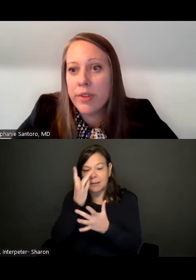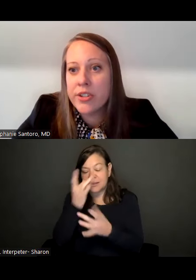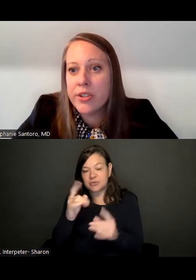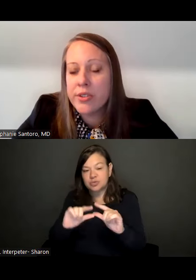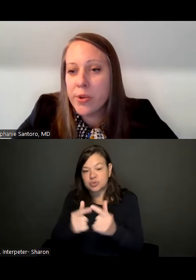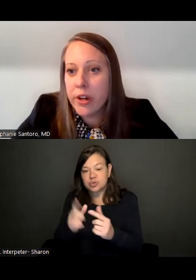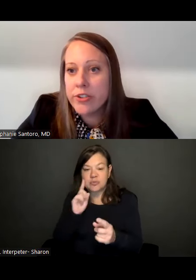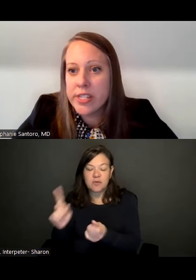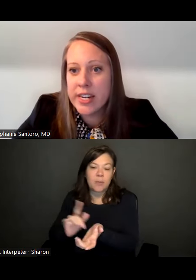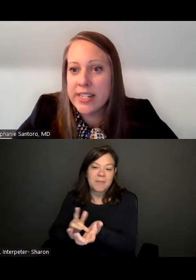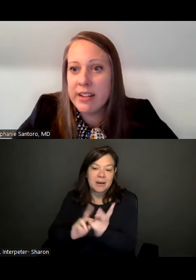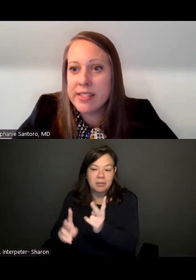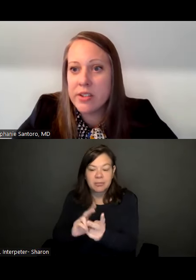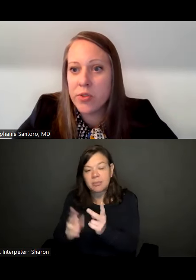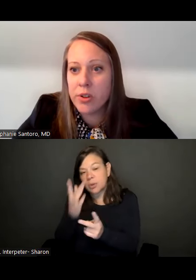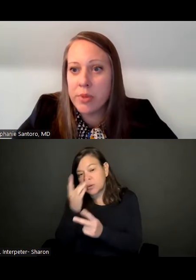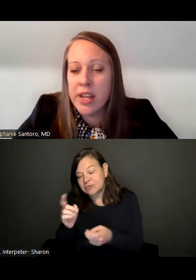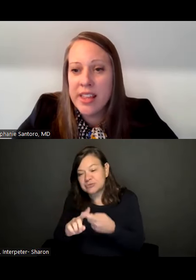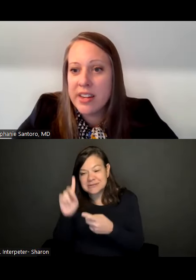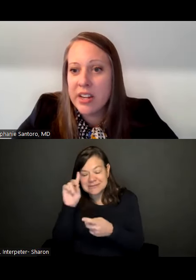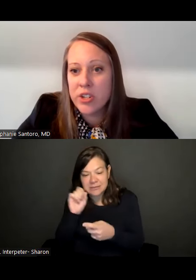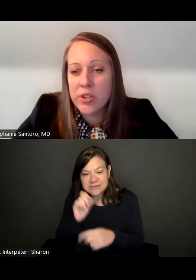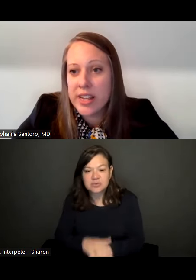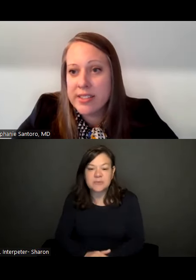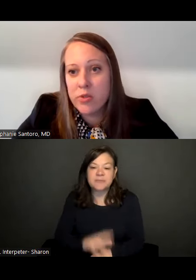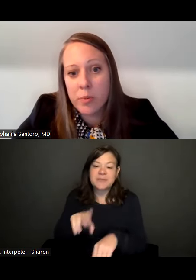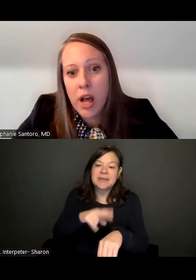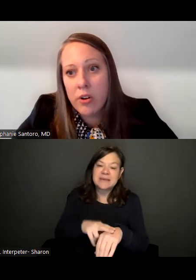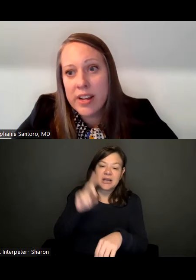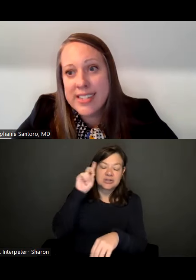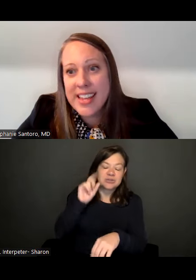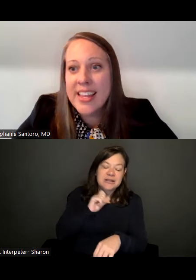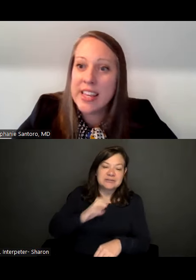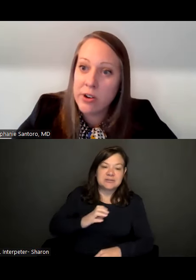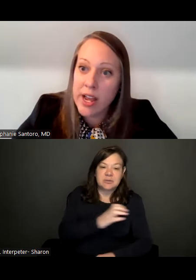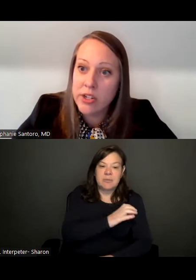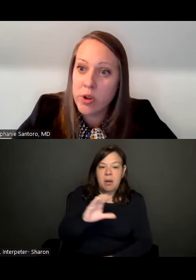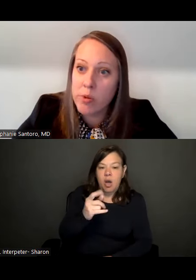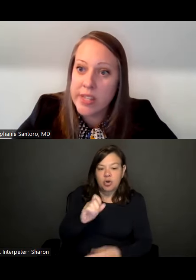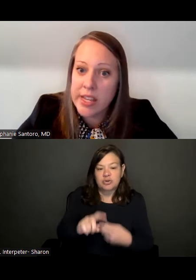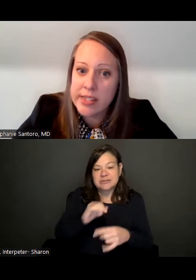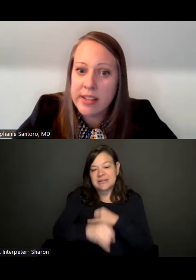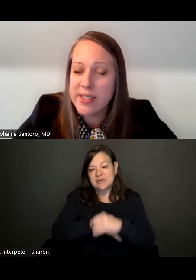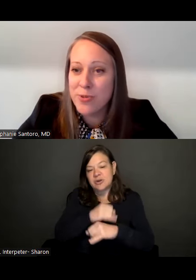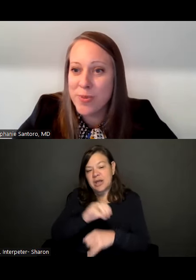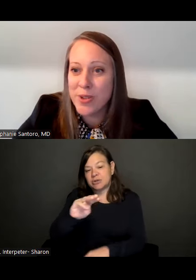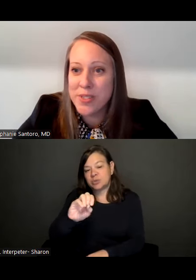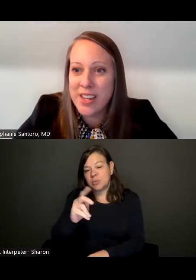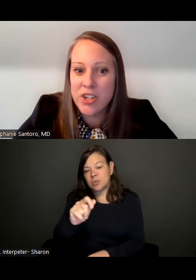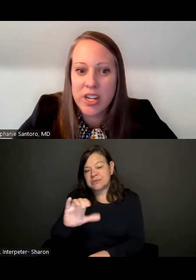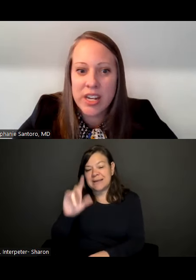medical professionals who are interested in Down syndrome, the National Down Syndrome Congress, the International Mosaic Down